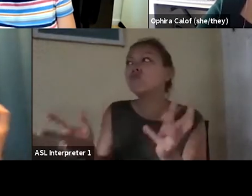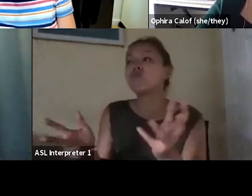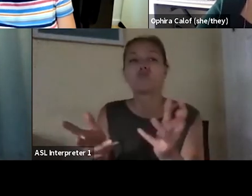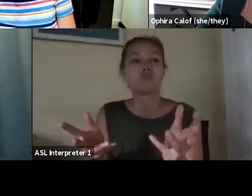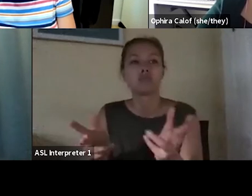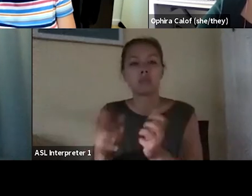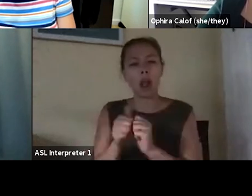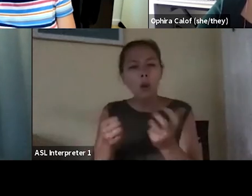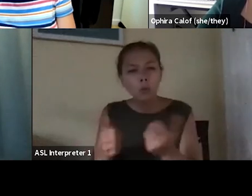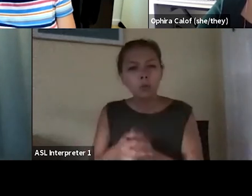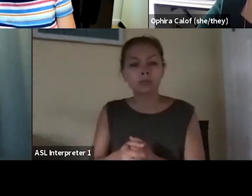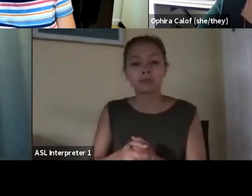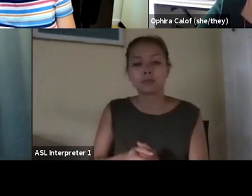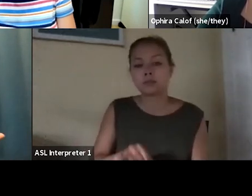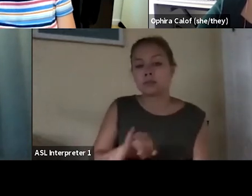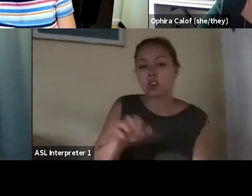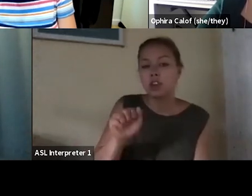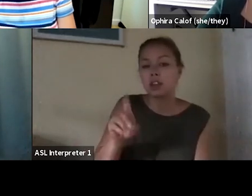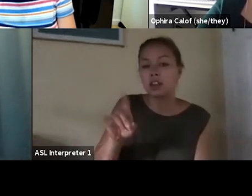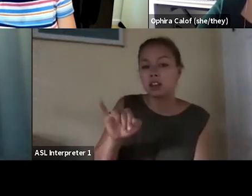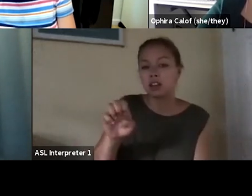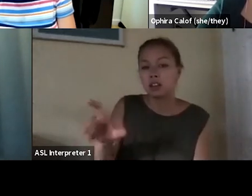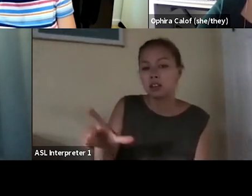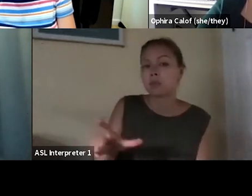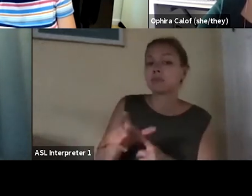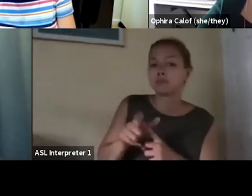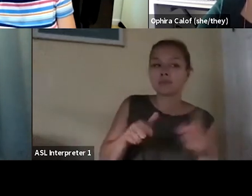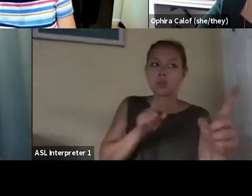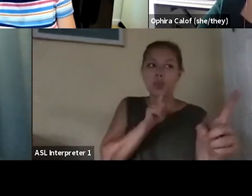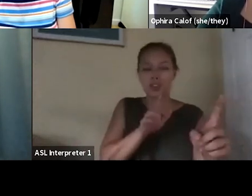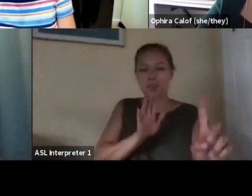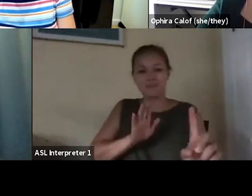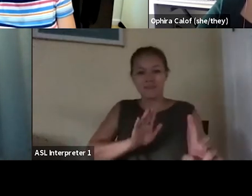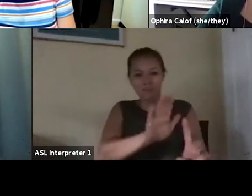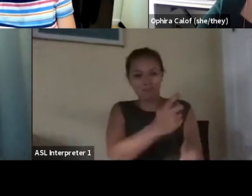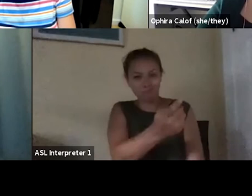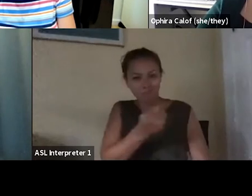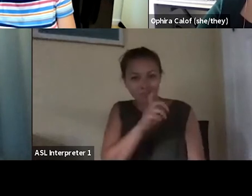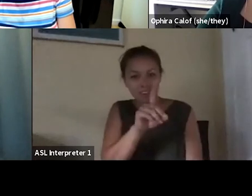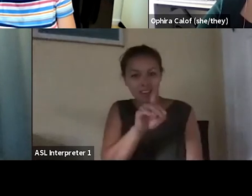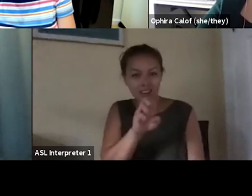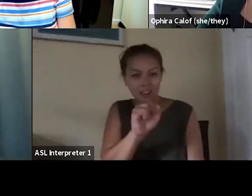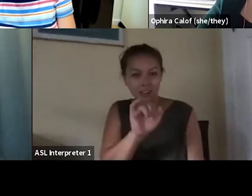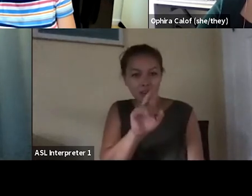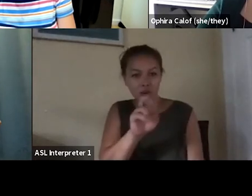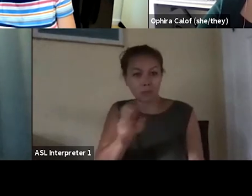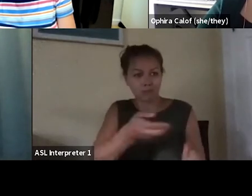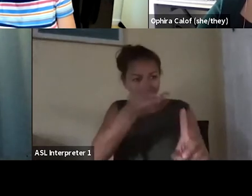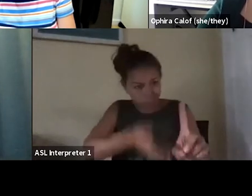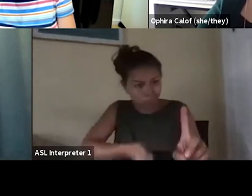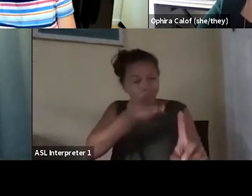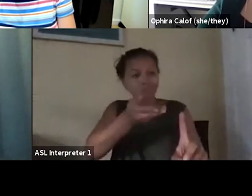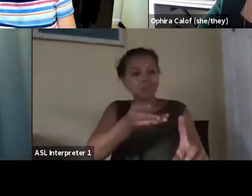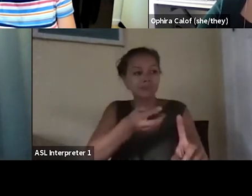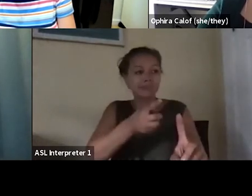community building panels like these are what inspired me to you know, endure the tough days when they came by. And it really fosters